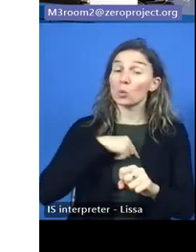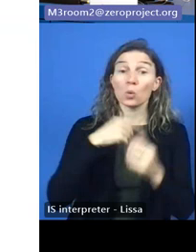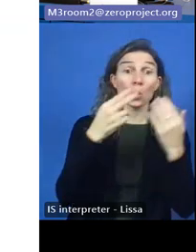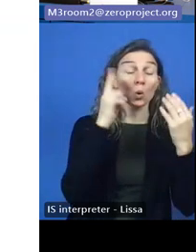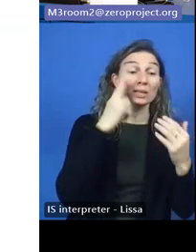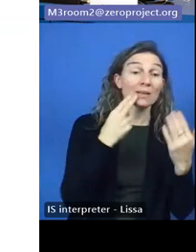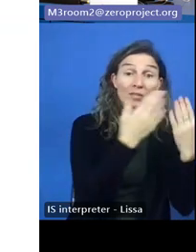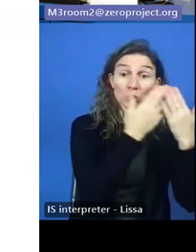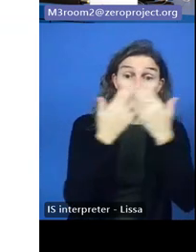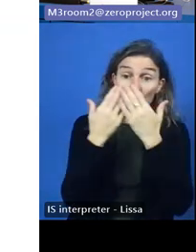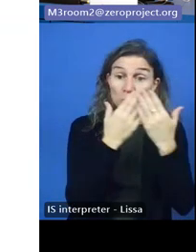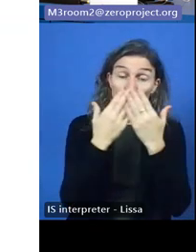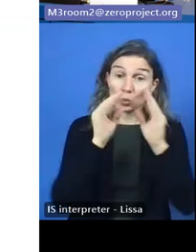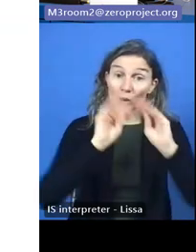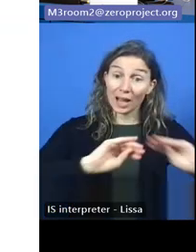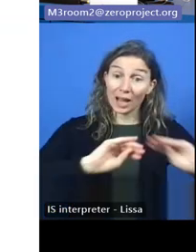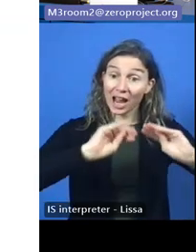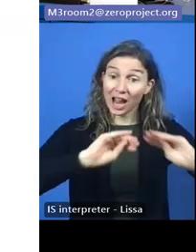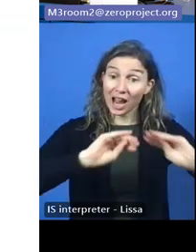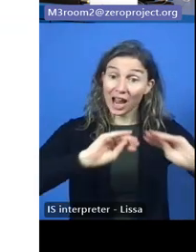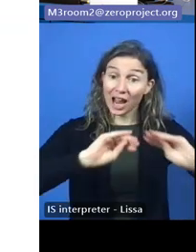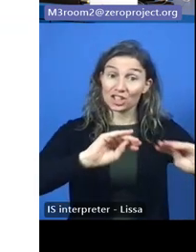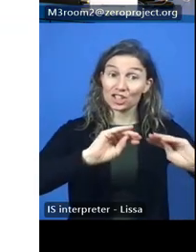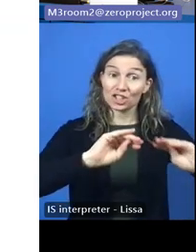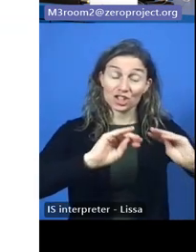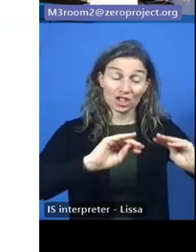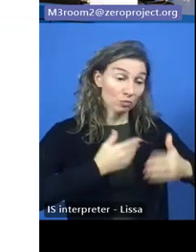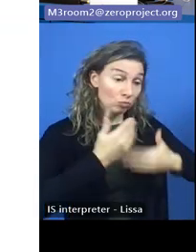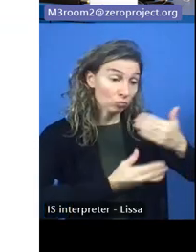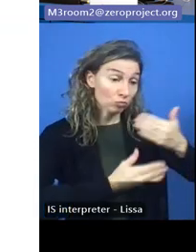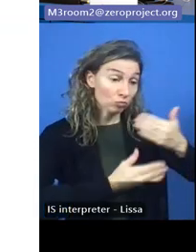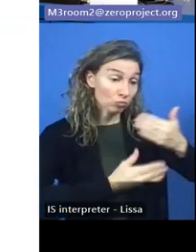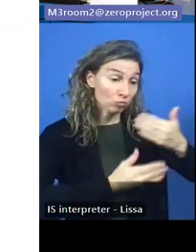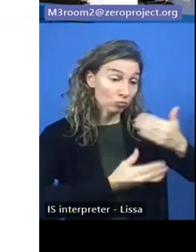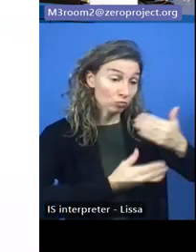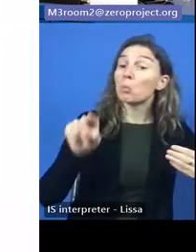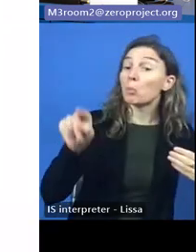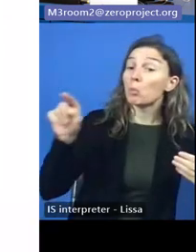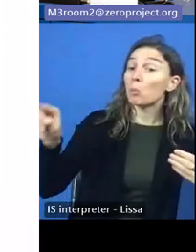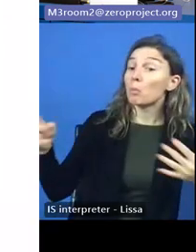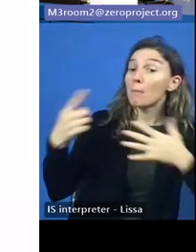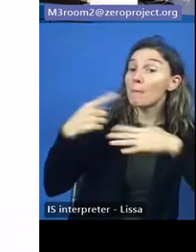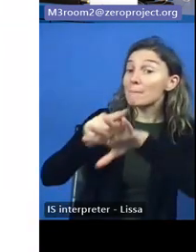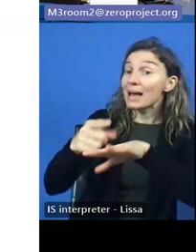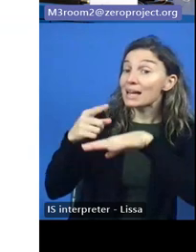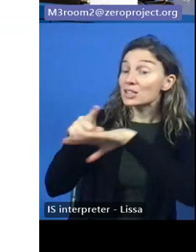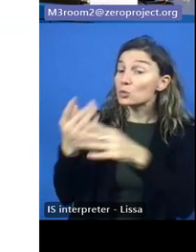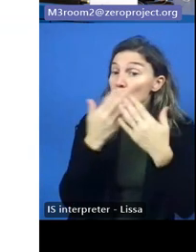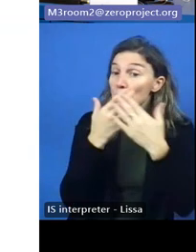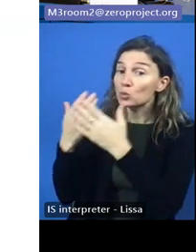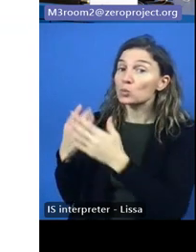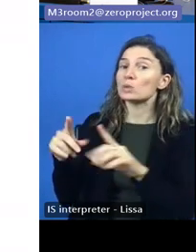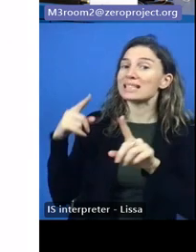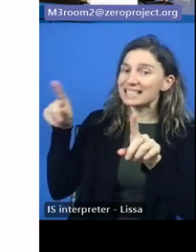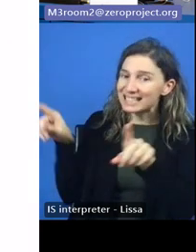professional teams at mainstream schools across our country. Where deaf children are